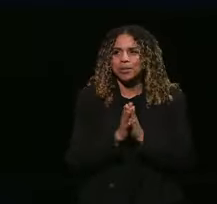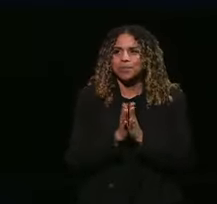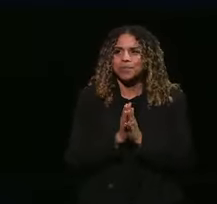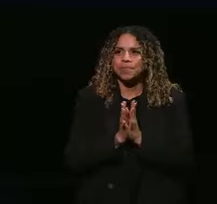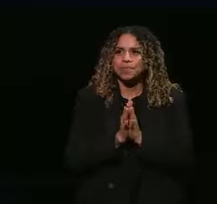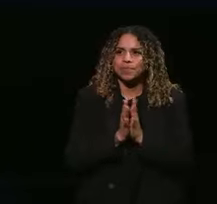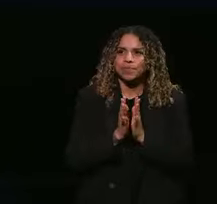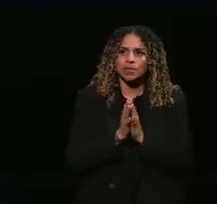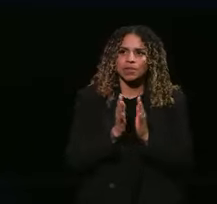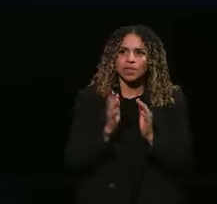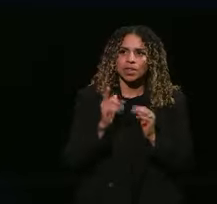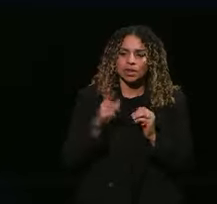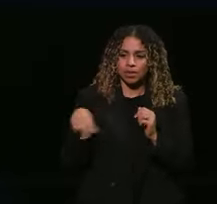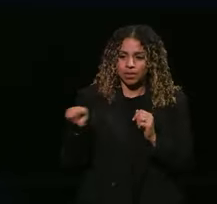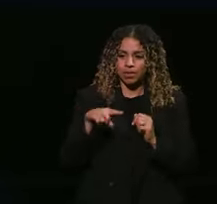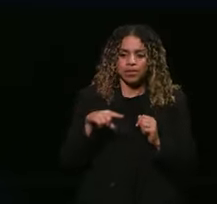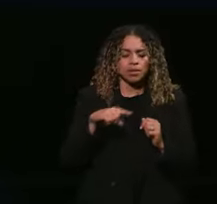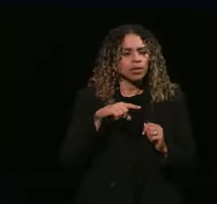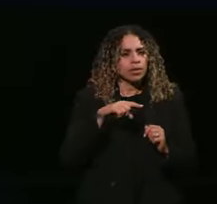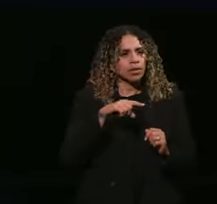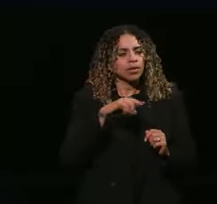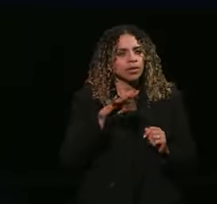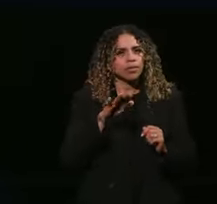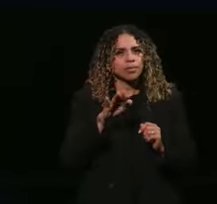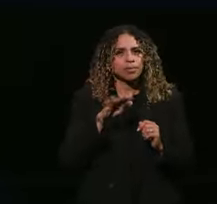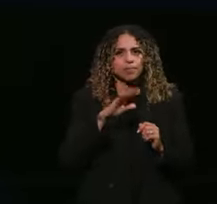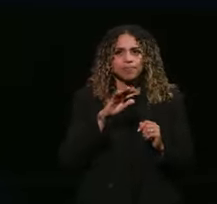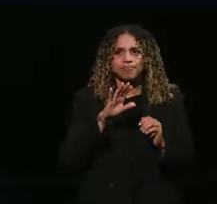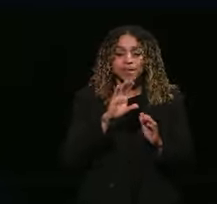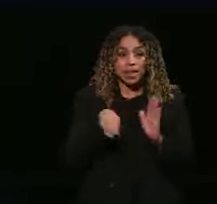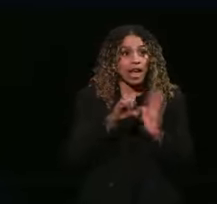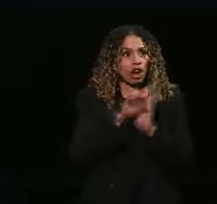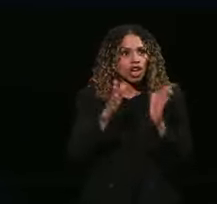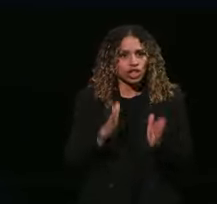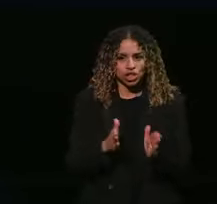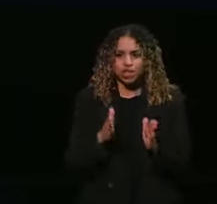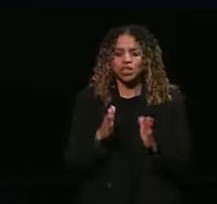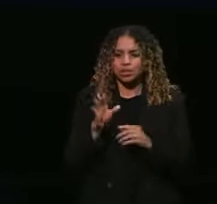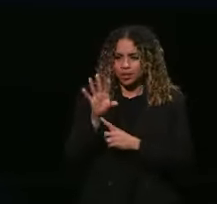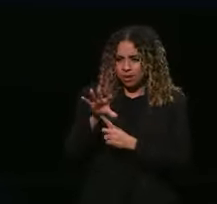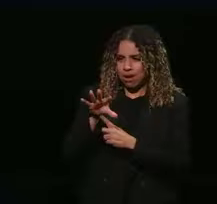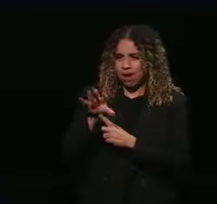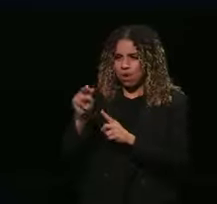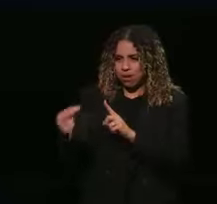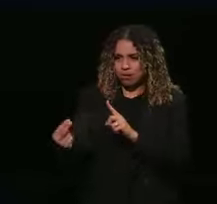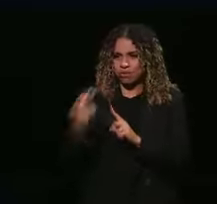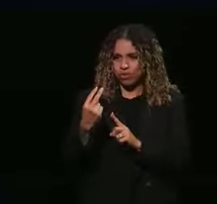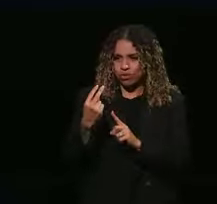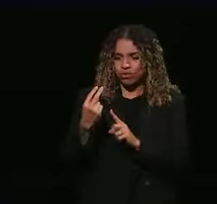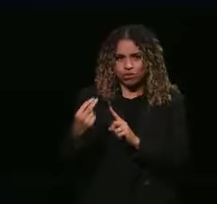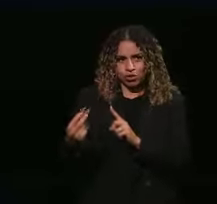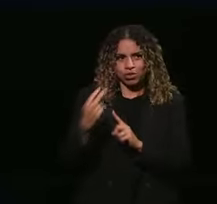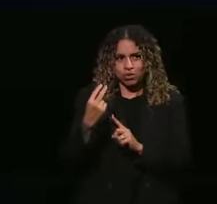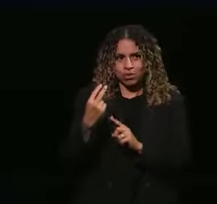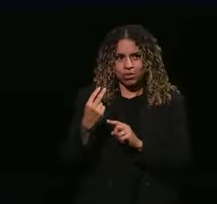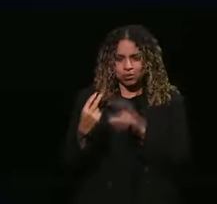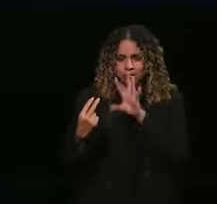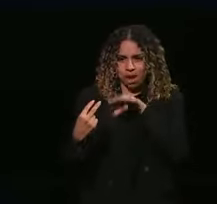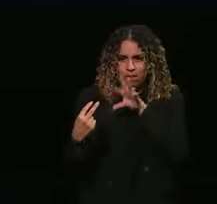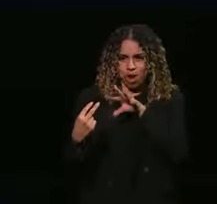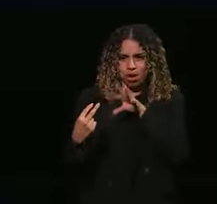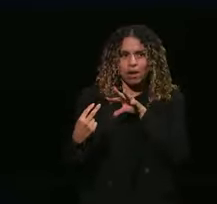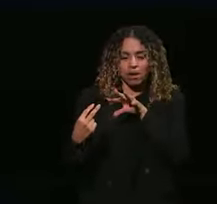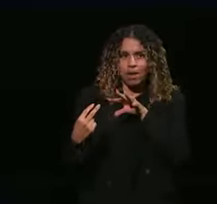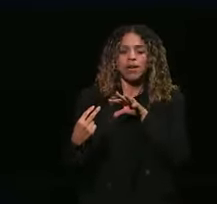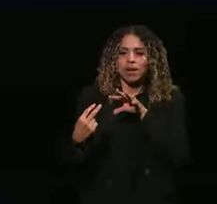the characters are looking to me, to the camera, to the audience and to the eyes,